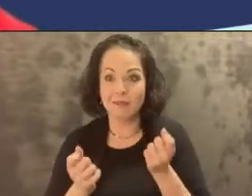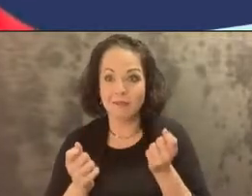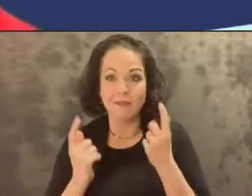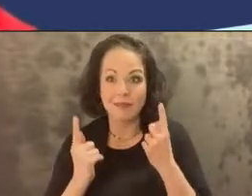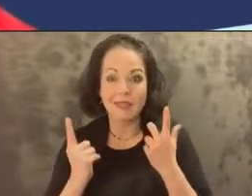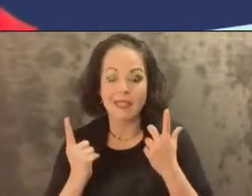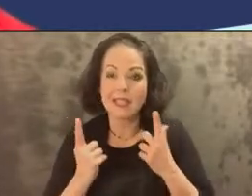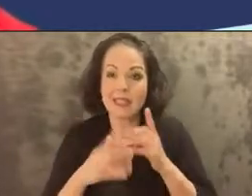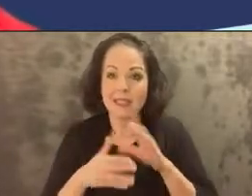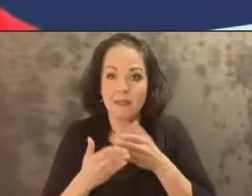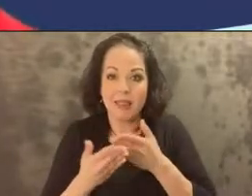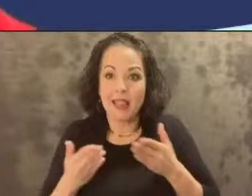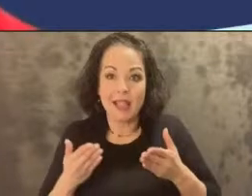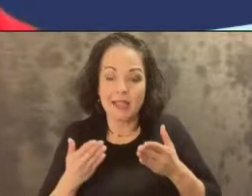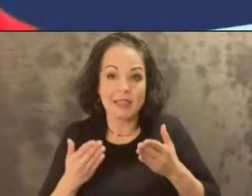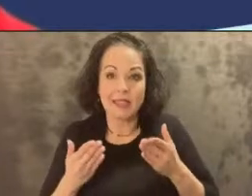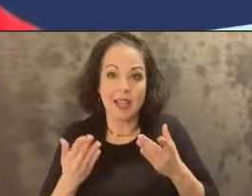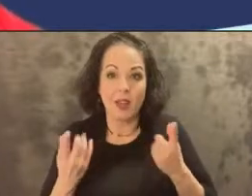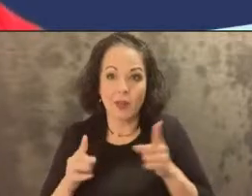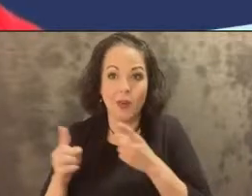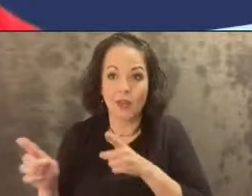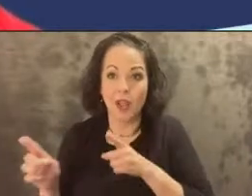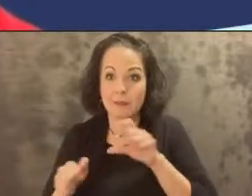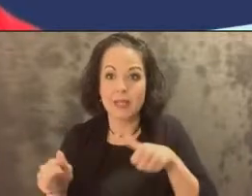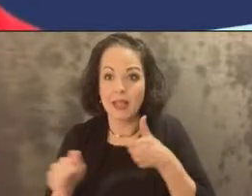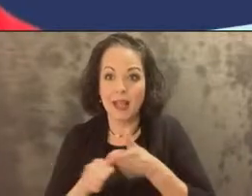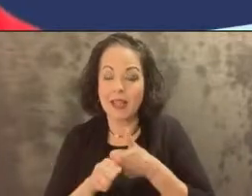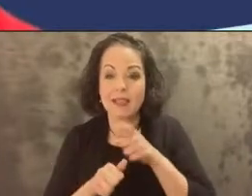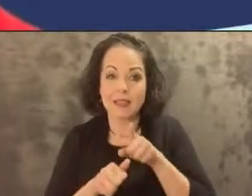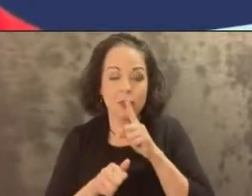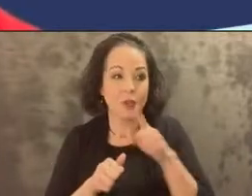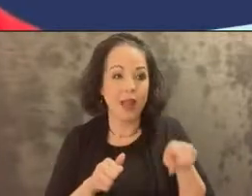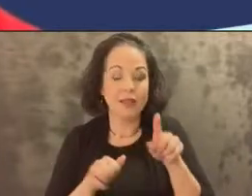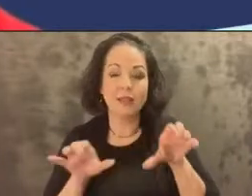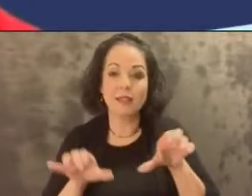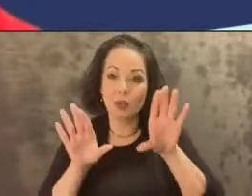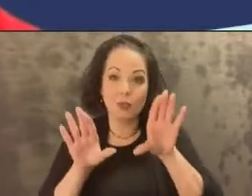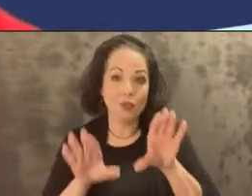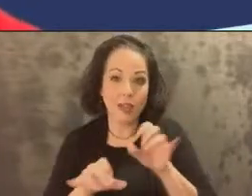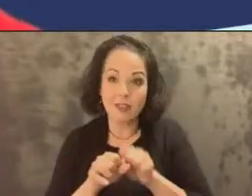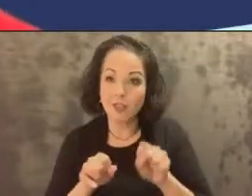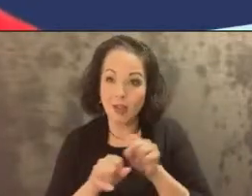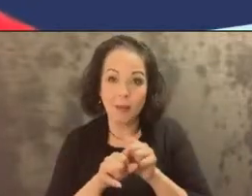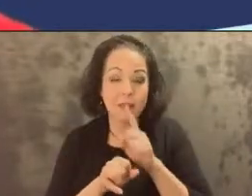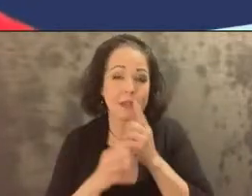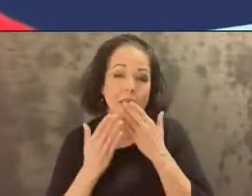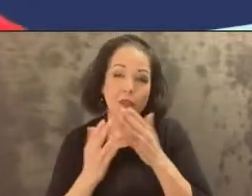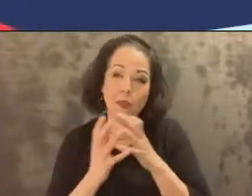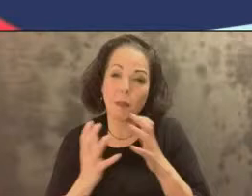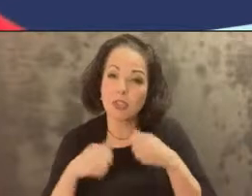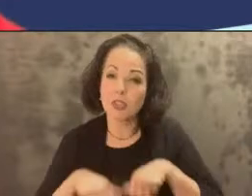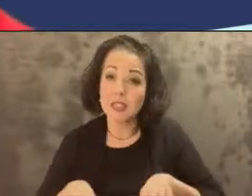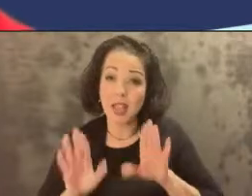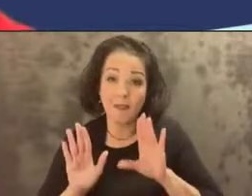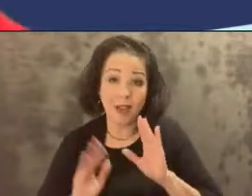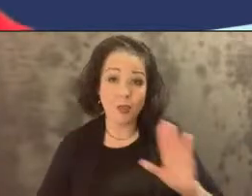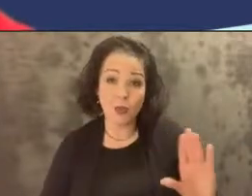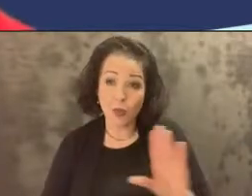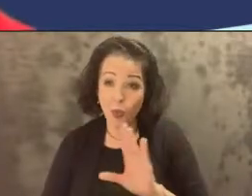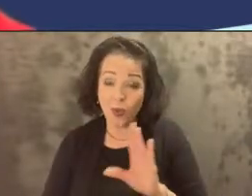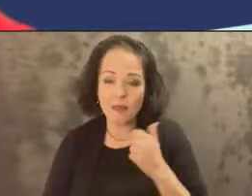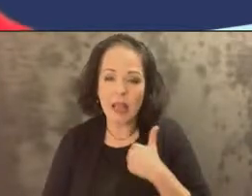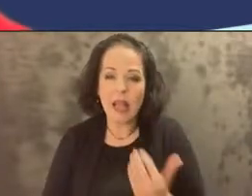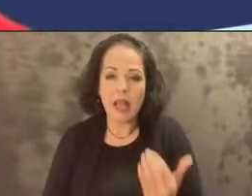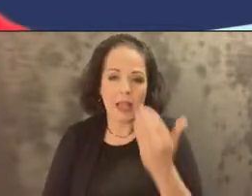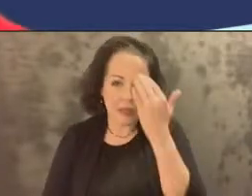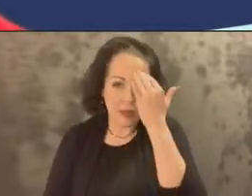exceptional job within a short period of time. Just saying thank you so much for all your sacrifice, because I knew took